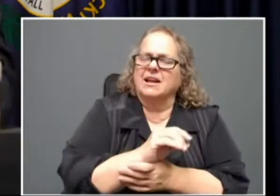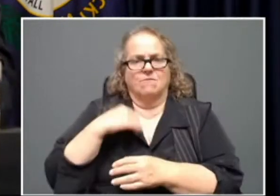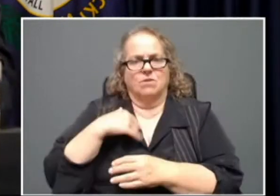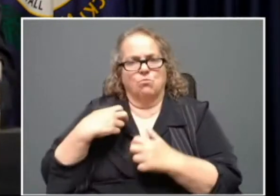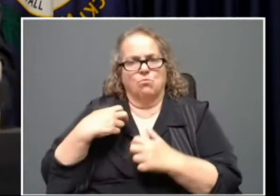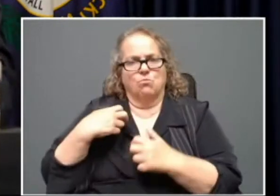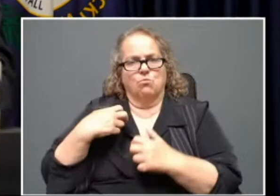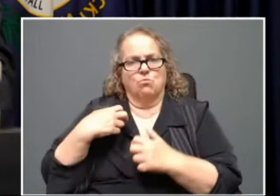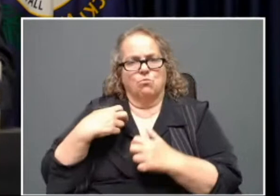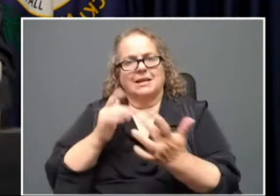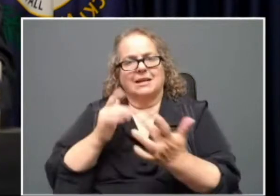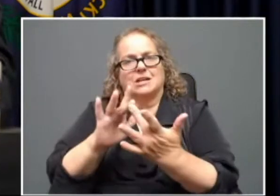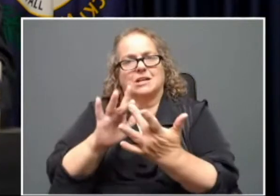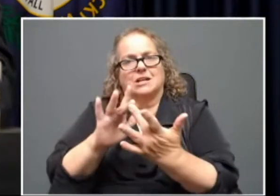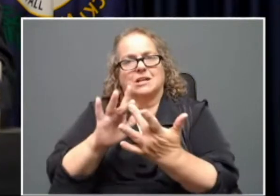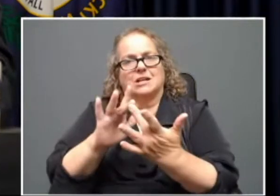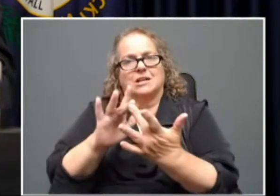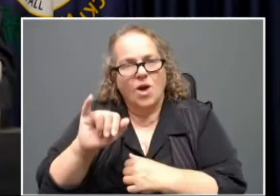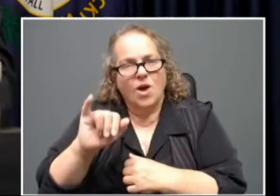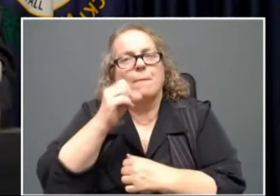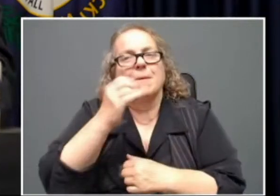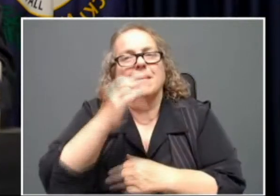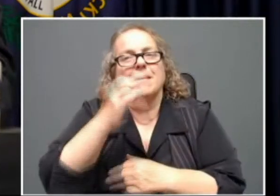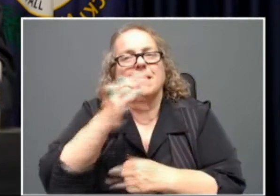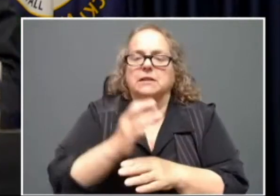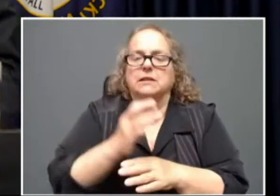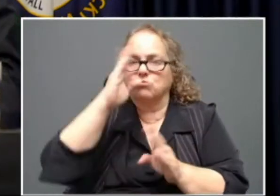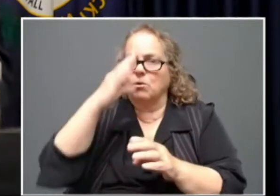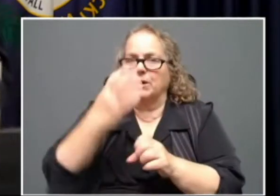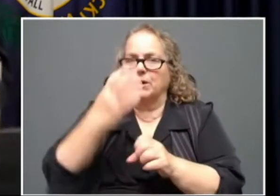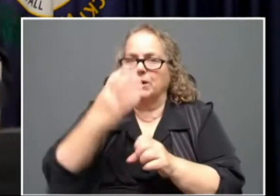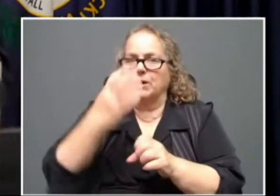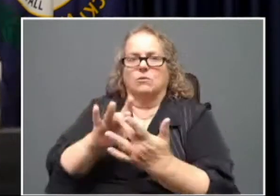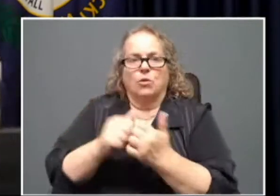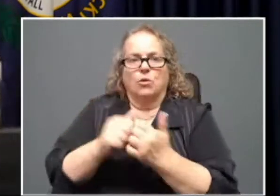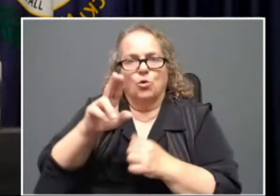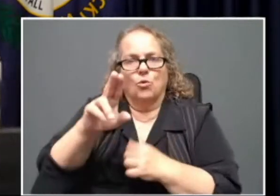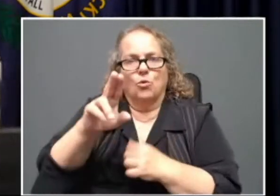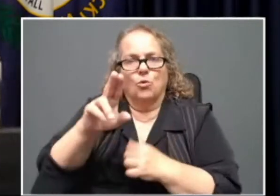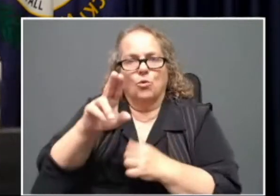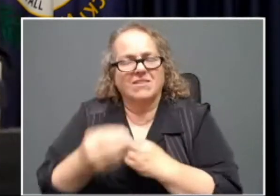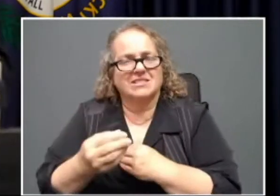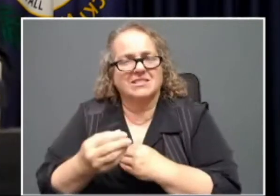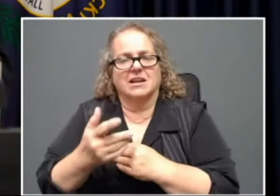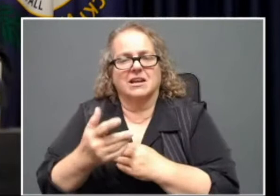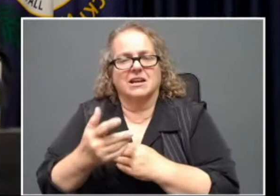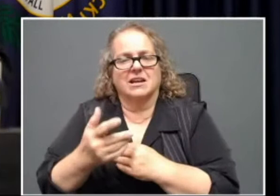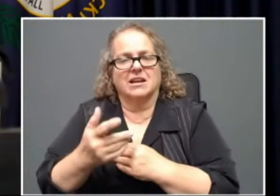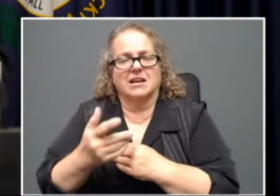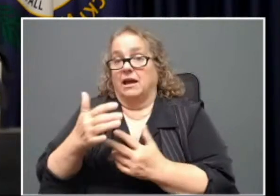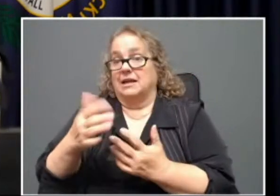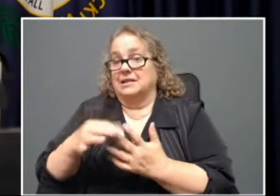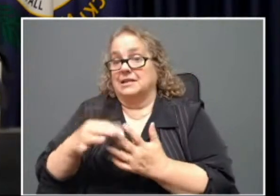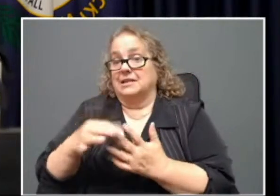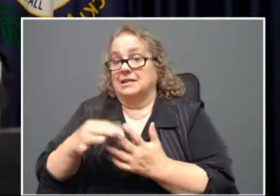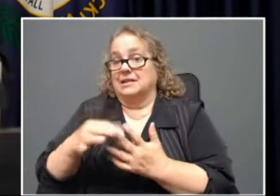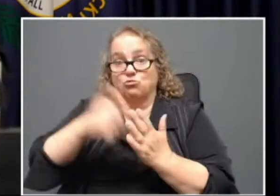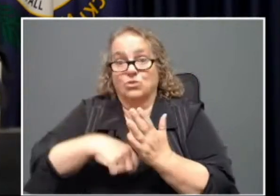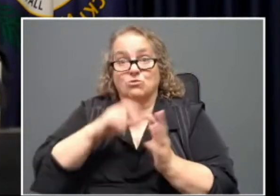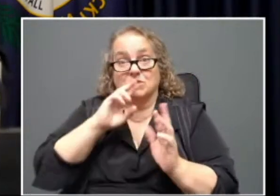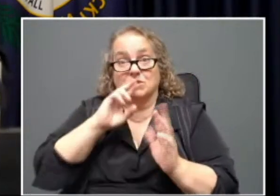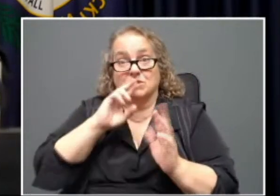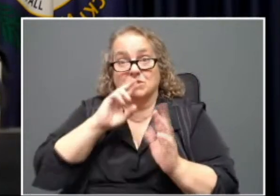the UI office other than sending back written responses. Is there any other information that we can give to them as